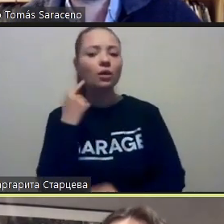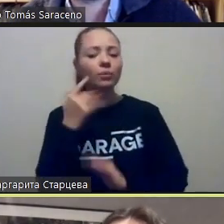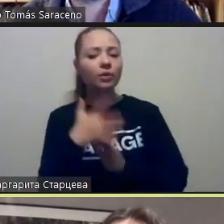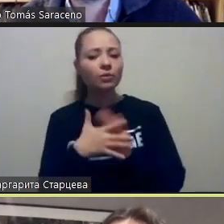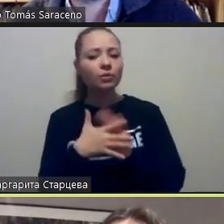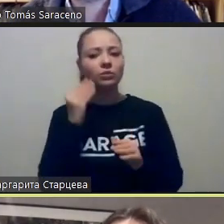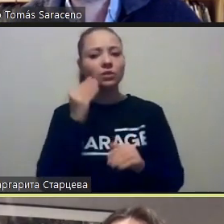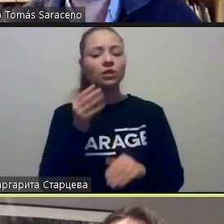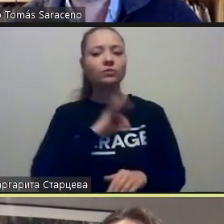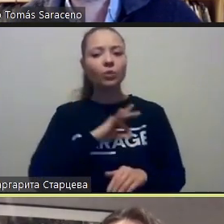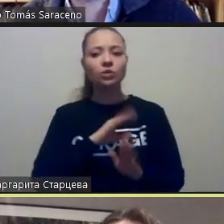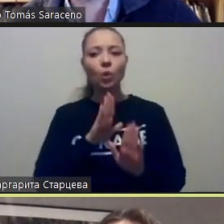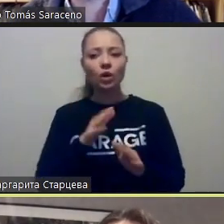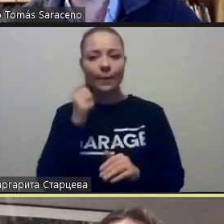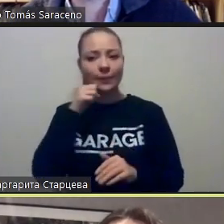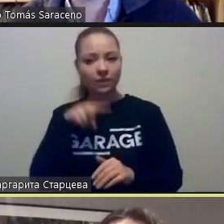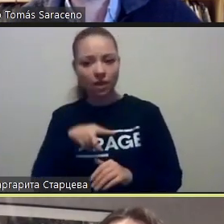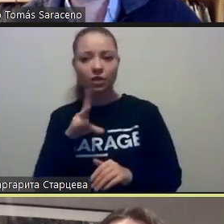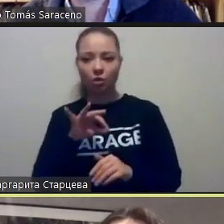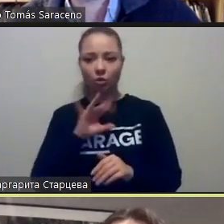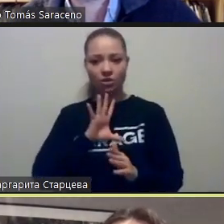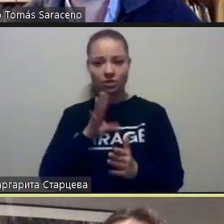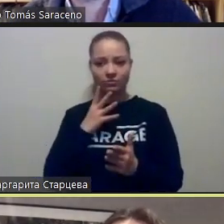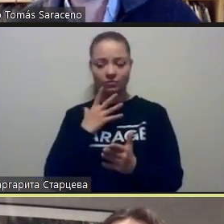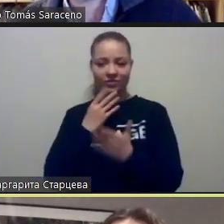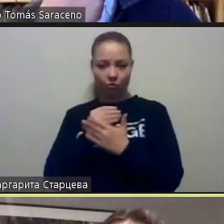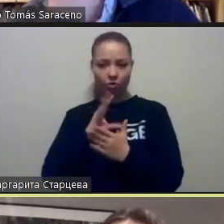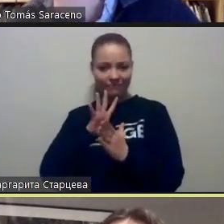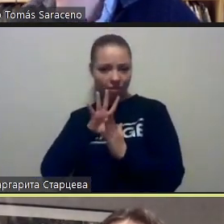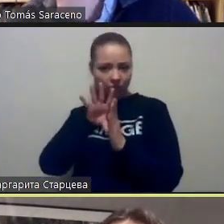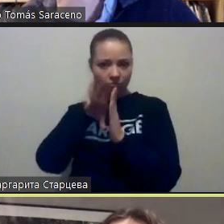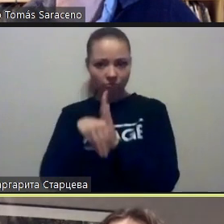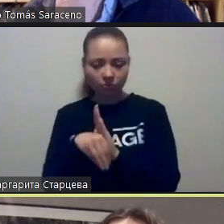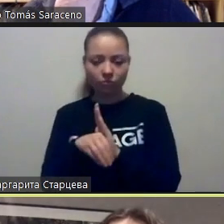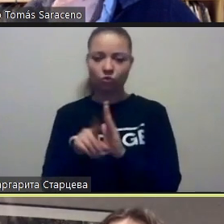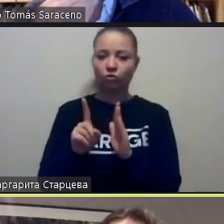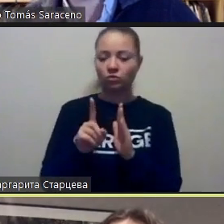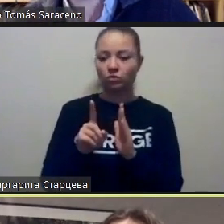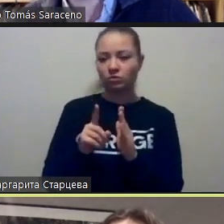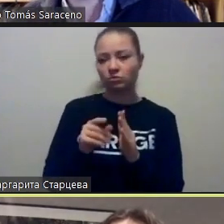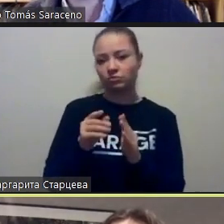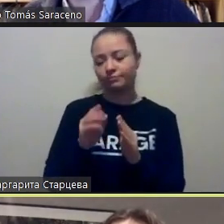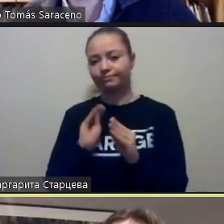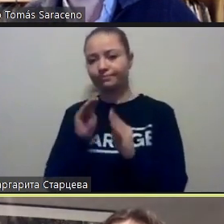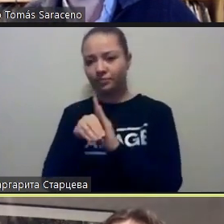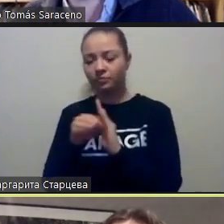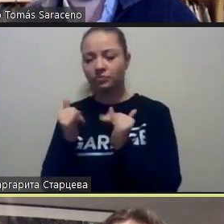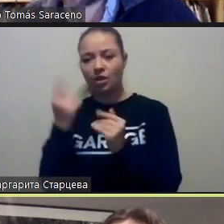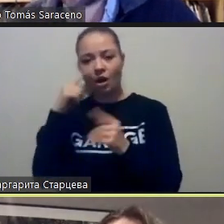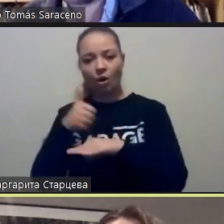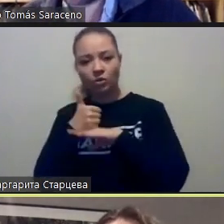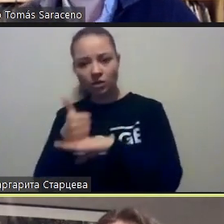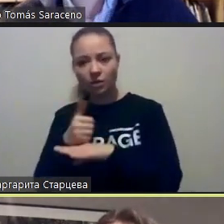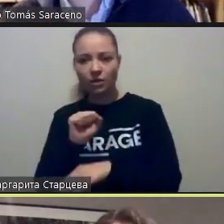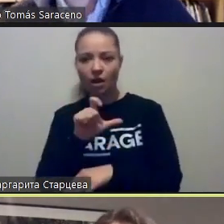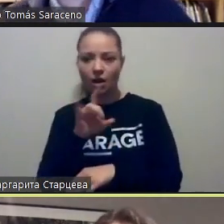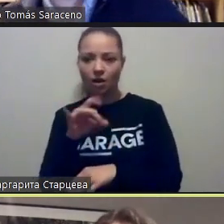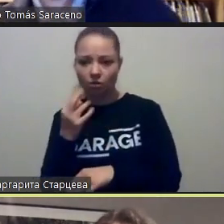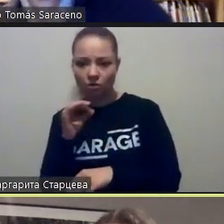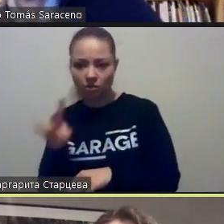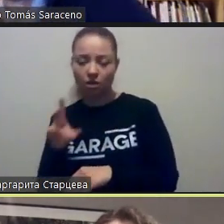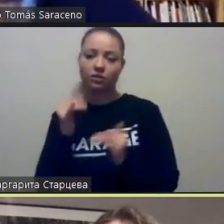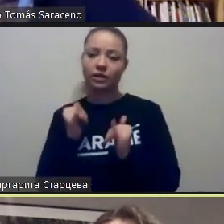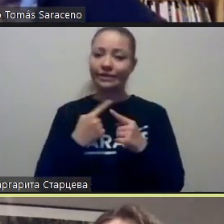As far as we see, people can not just use these materials, but also add their concept to this open source